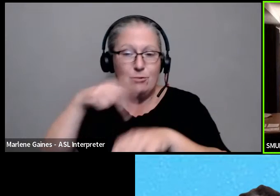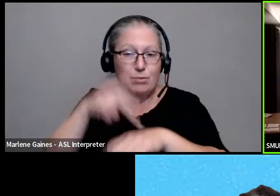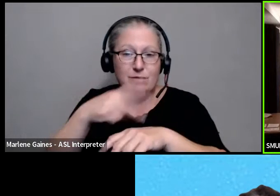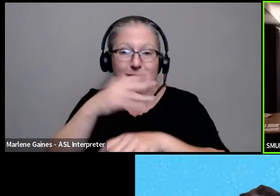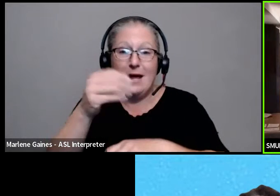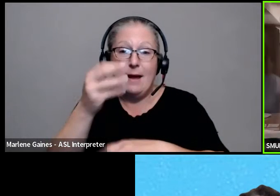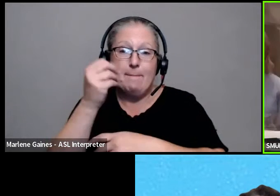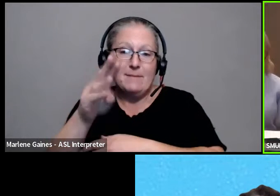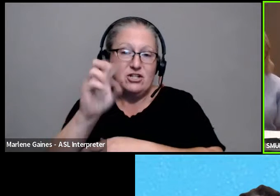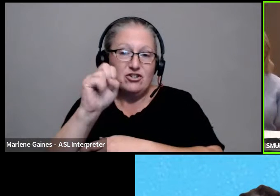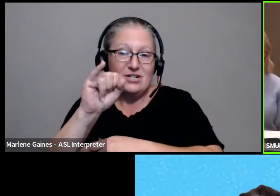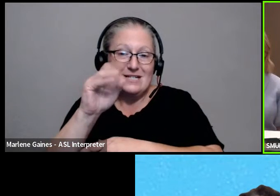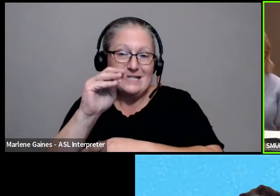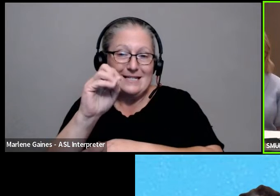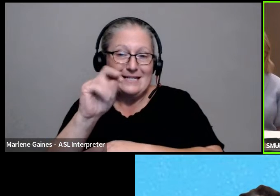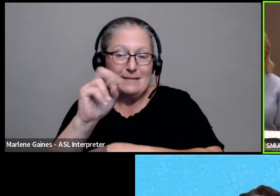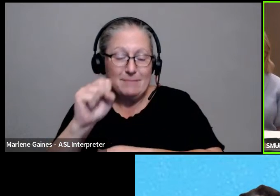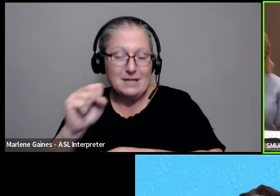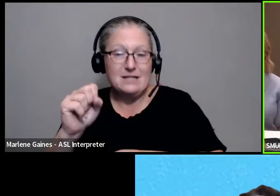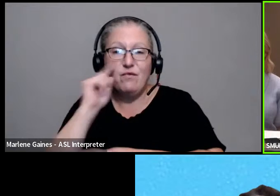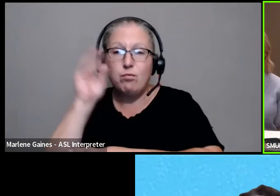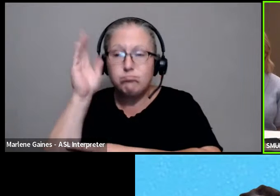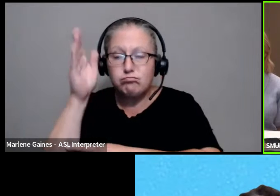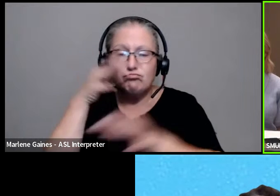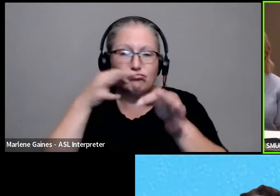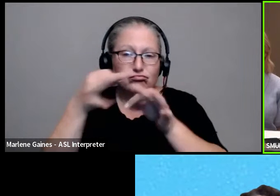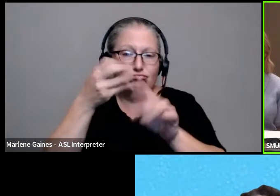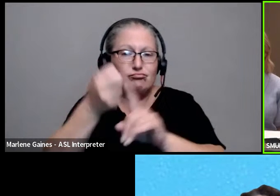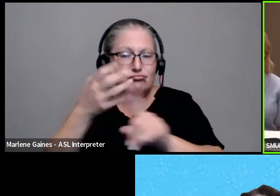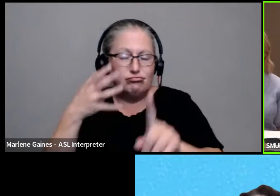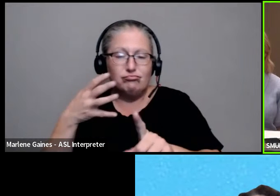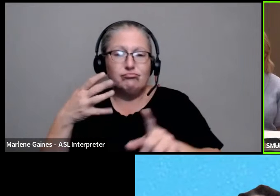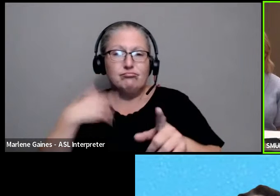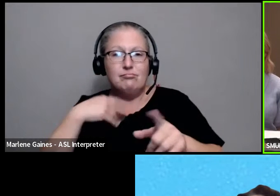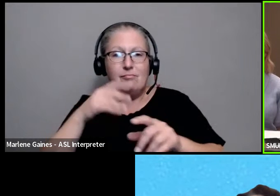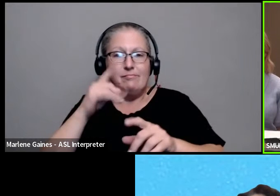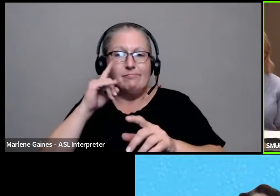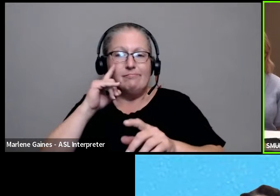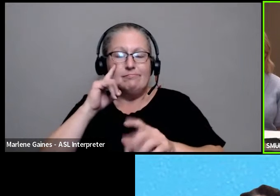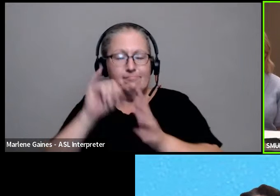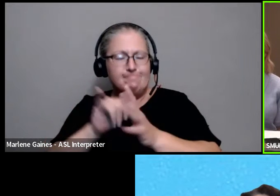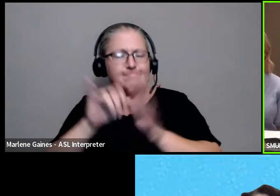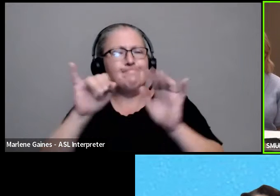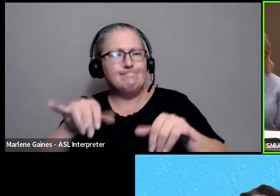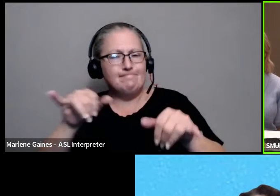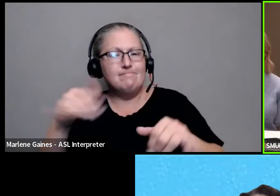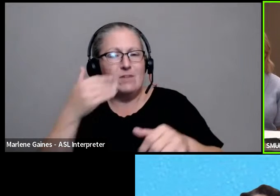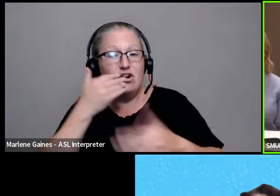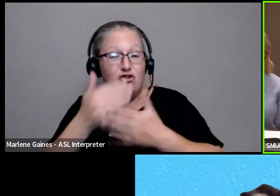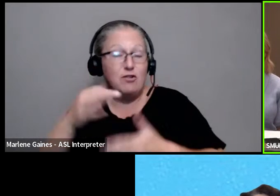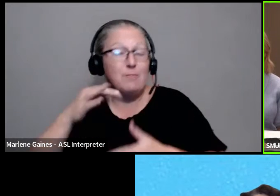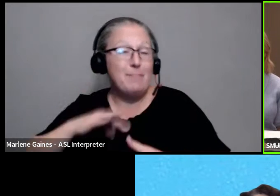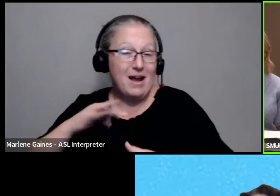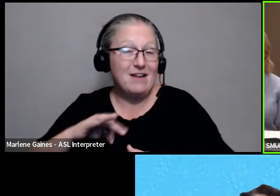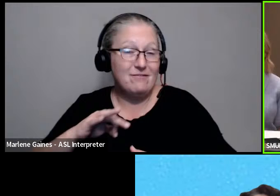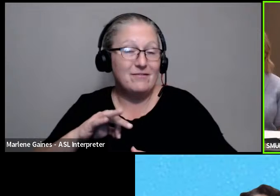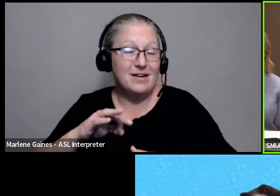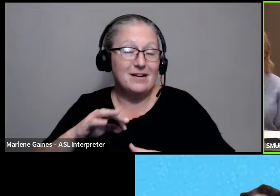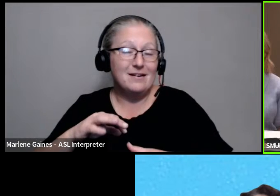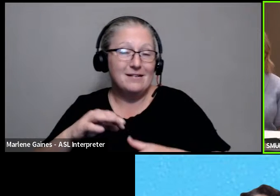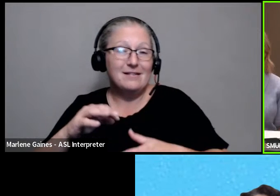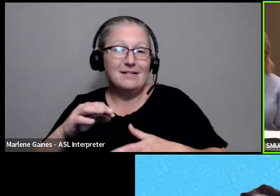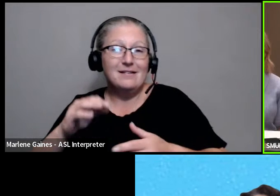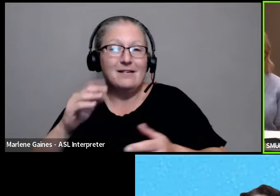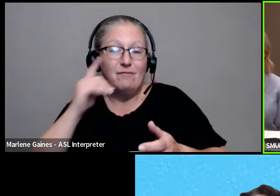Mr. Simmons for presenting and just explaining everything. And I can clearly see there's a lot of benefits that outweigh the cost. And I